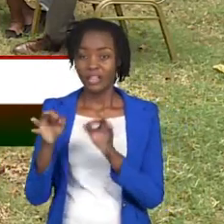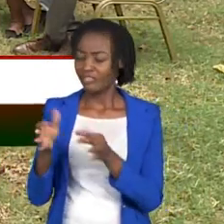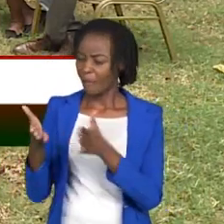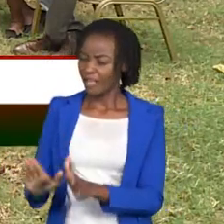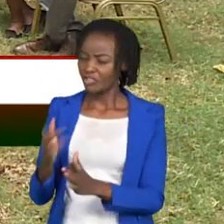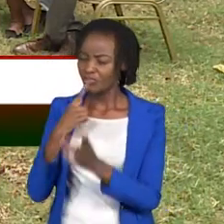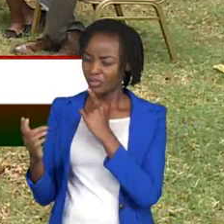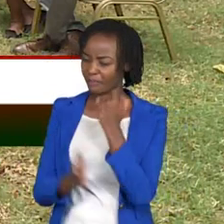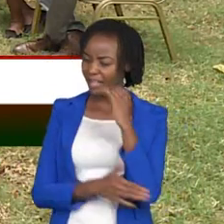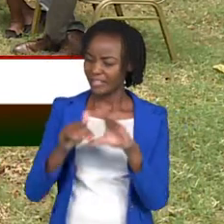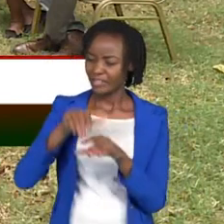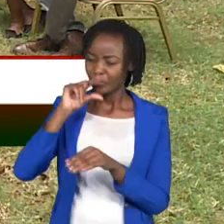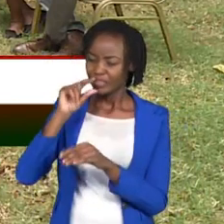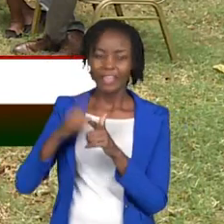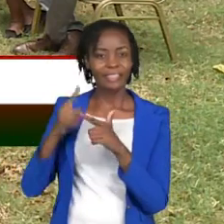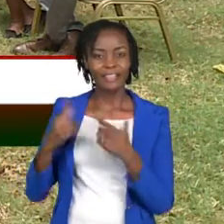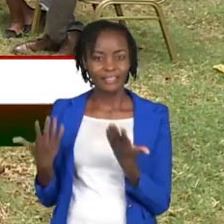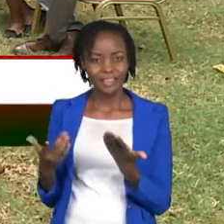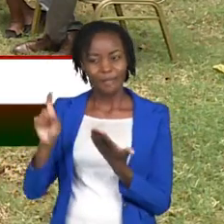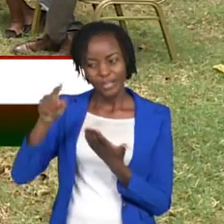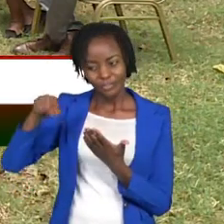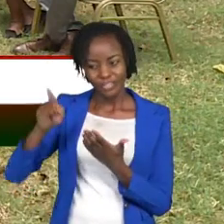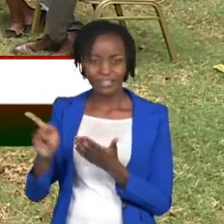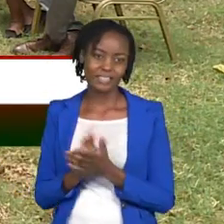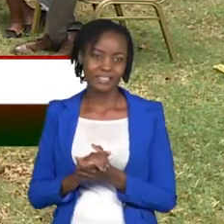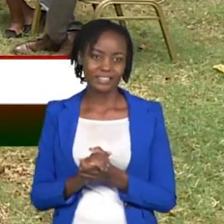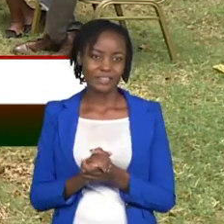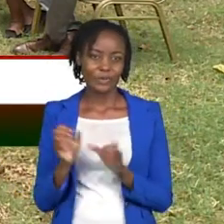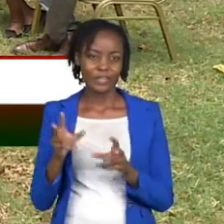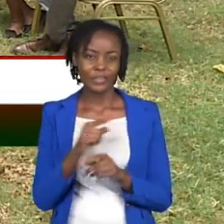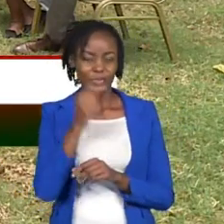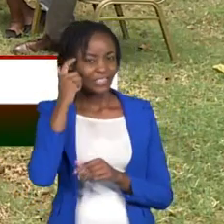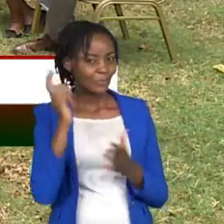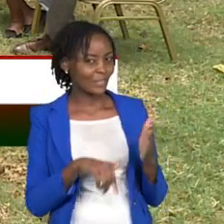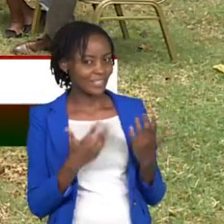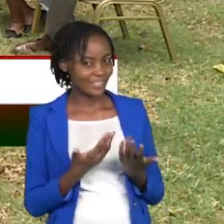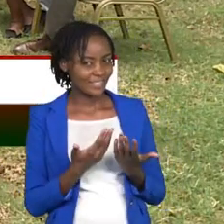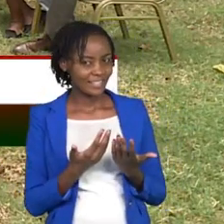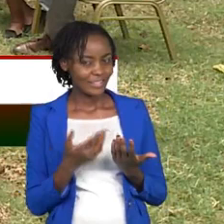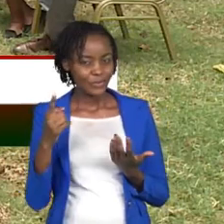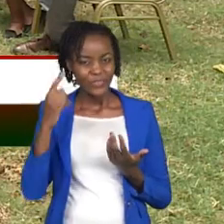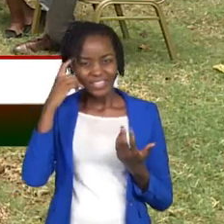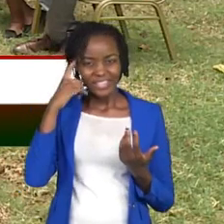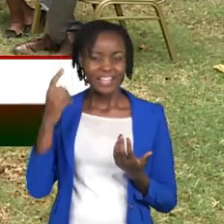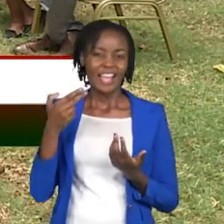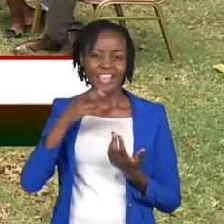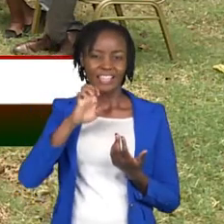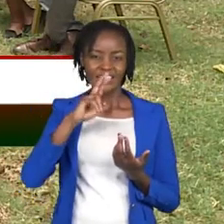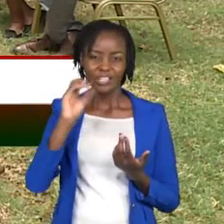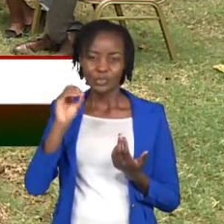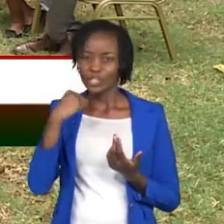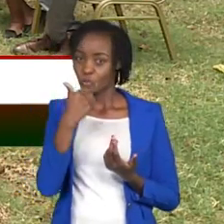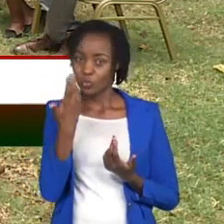that. And those are the freedoms that we still fight for. But Desmond, let me hear your thought on who are the heroes. I feel like,